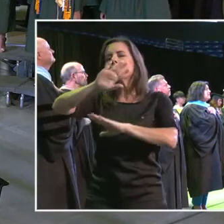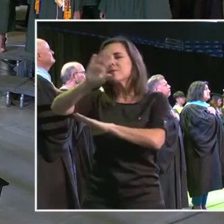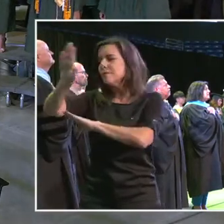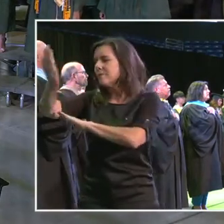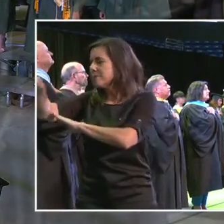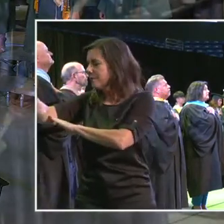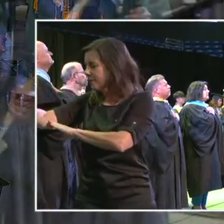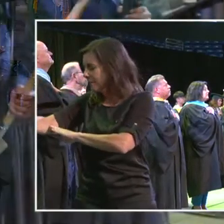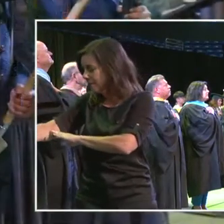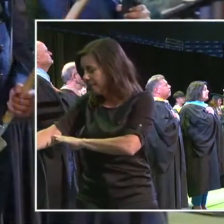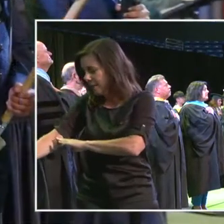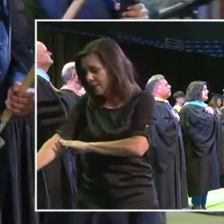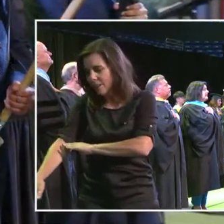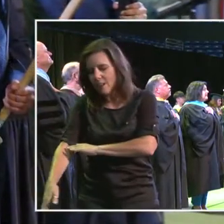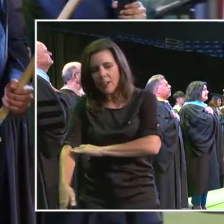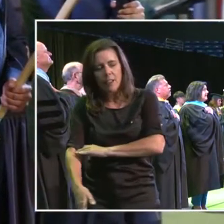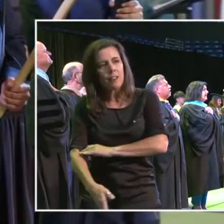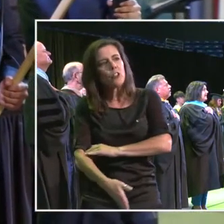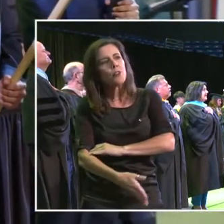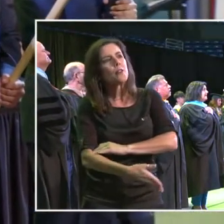gave proof through the